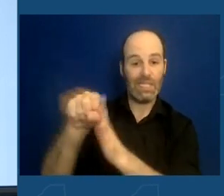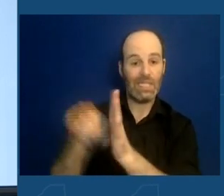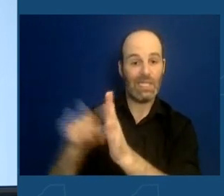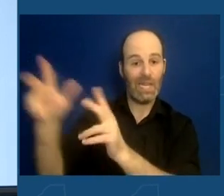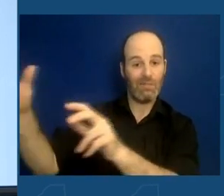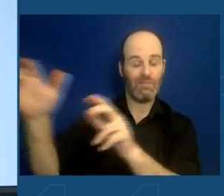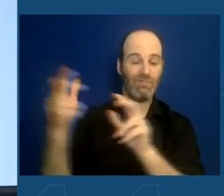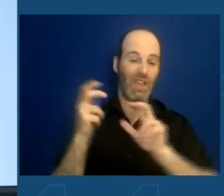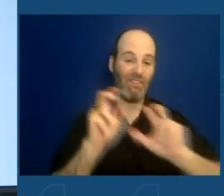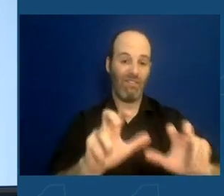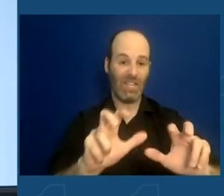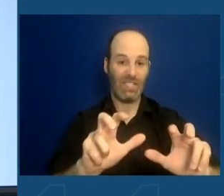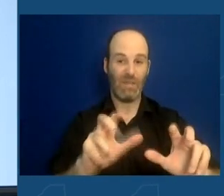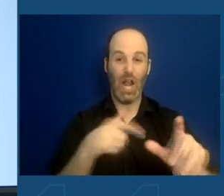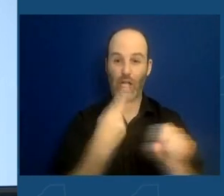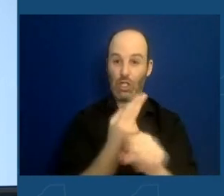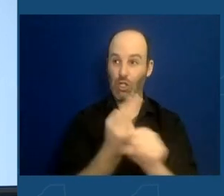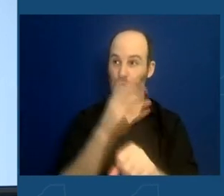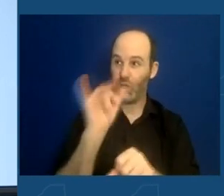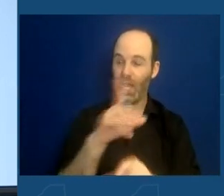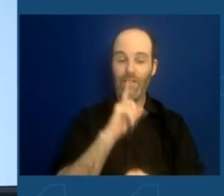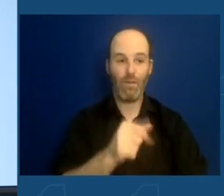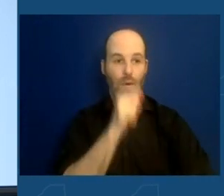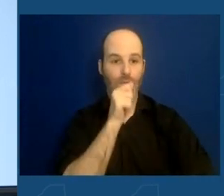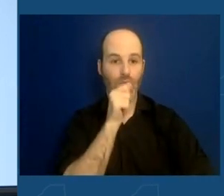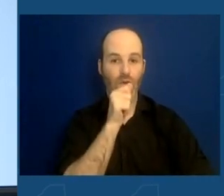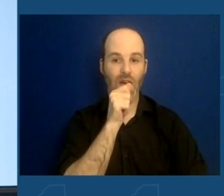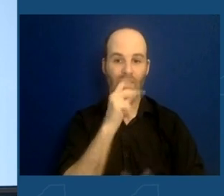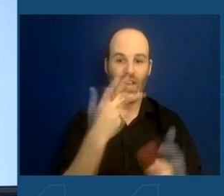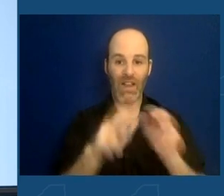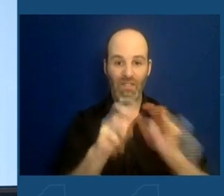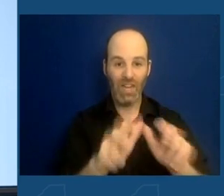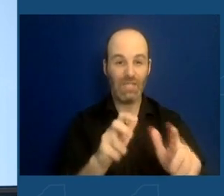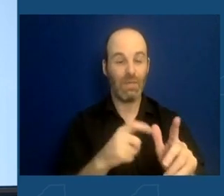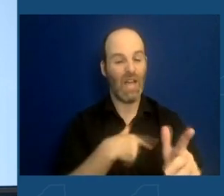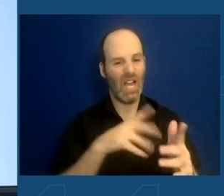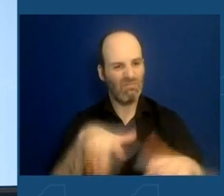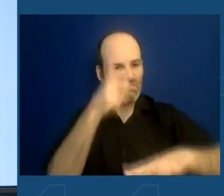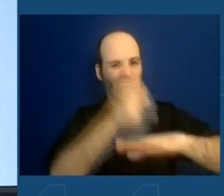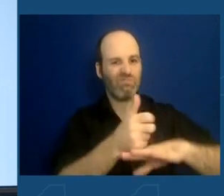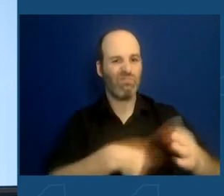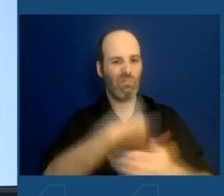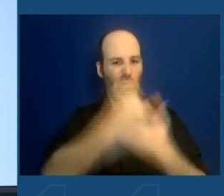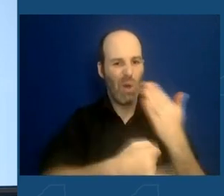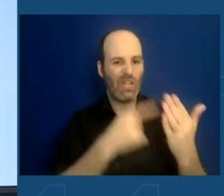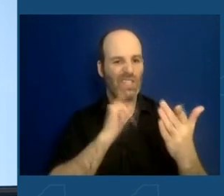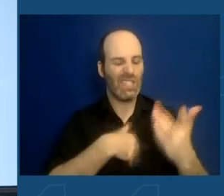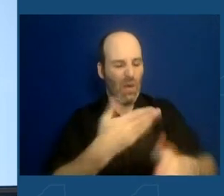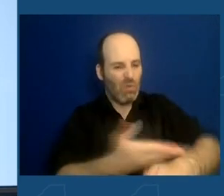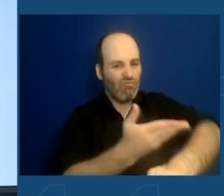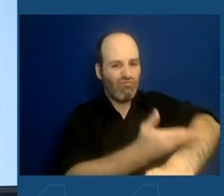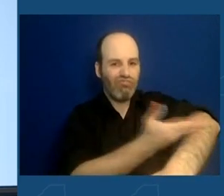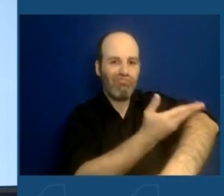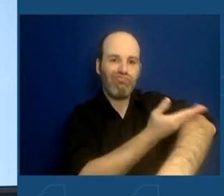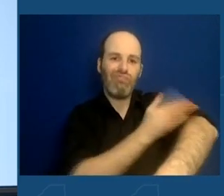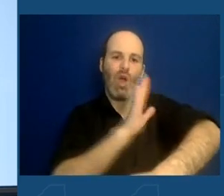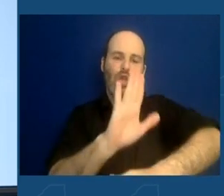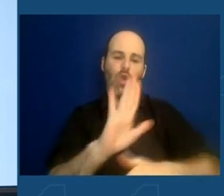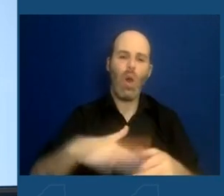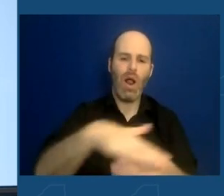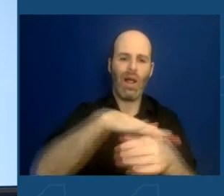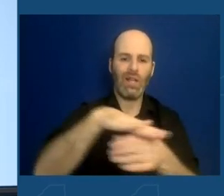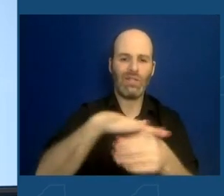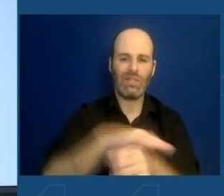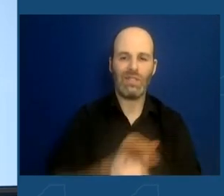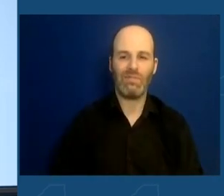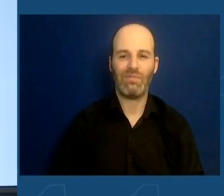use that leverage, private investment, and bring about some projects that'll revitalize your municipality. And as I was reading